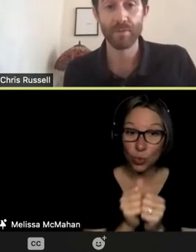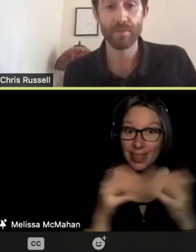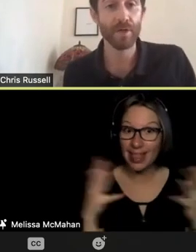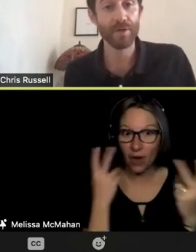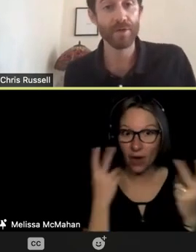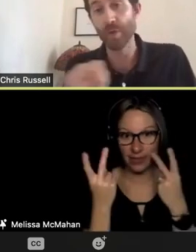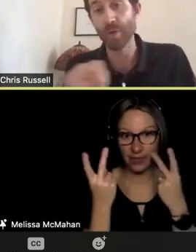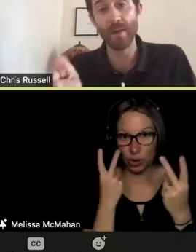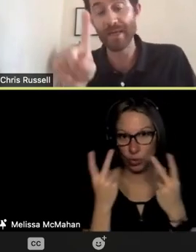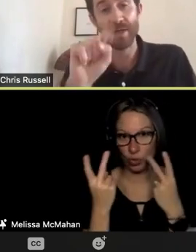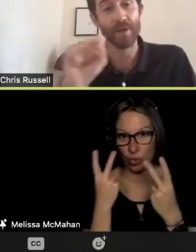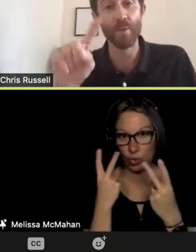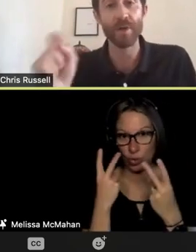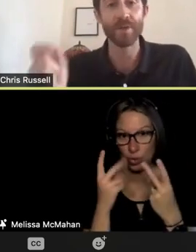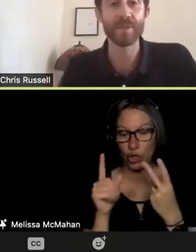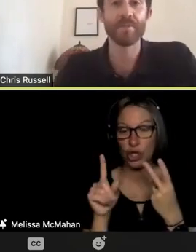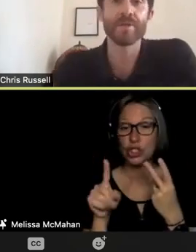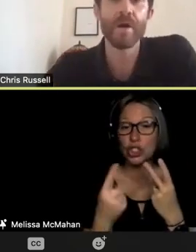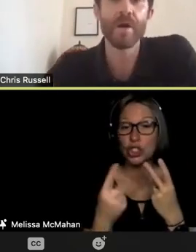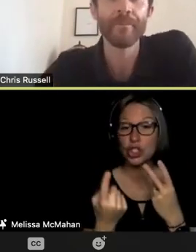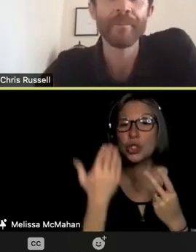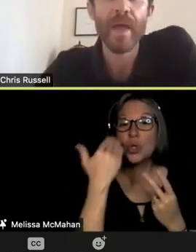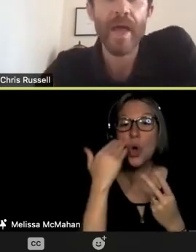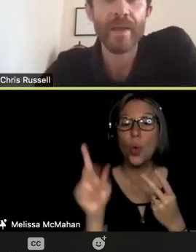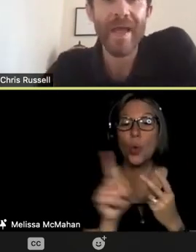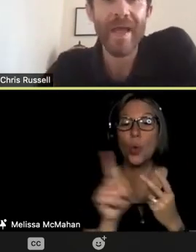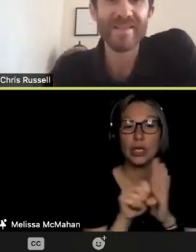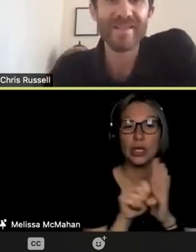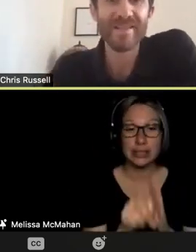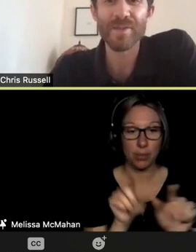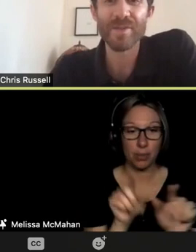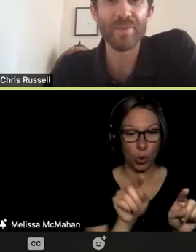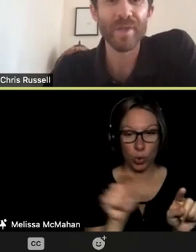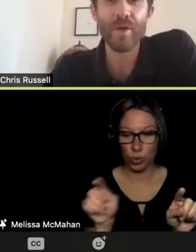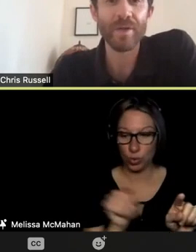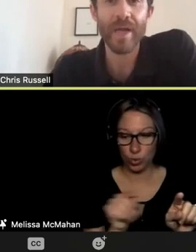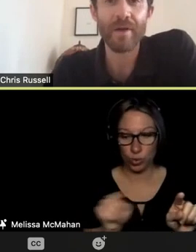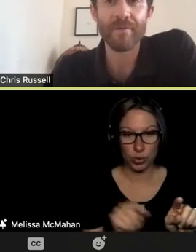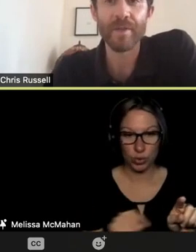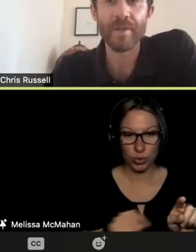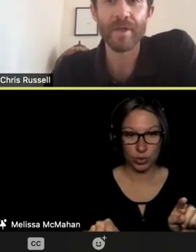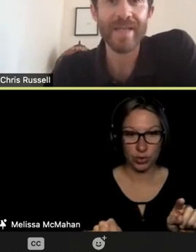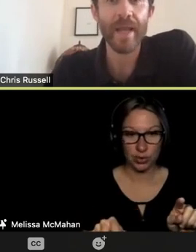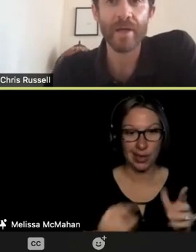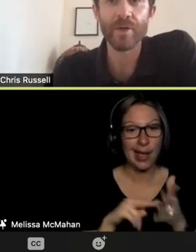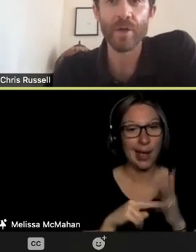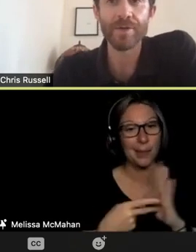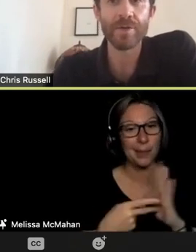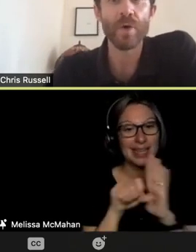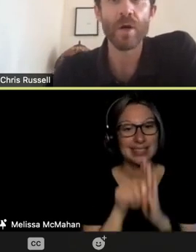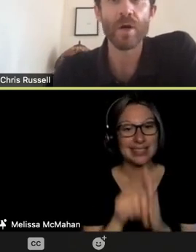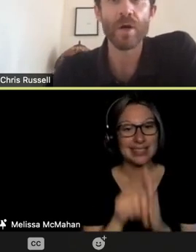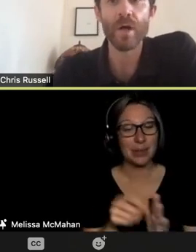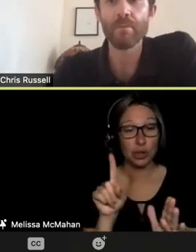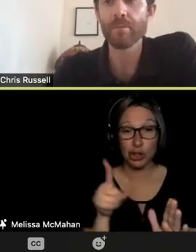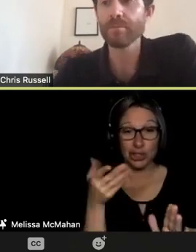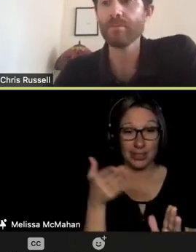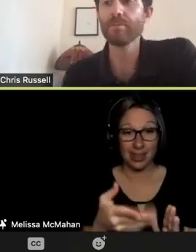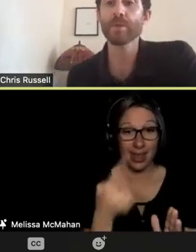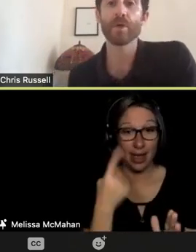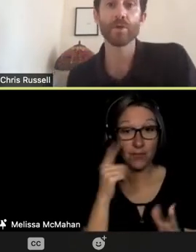visual. They're just doing it based on knowing where the symbols are. And in that case, the symbols are really only there for the sighted adults who